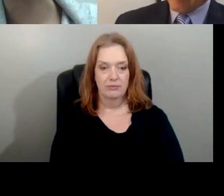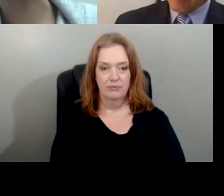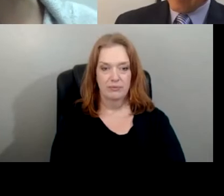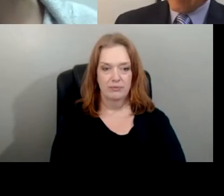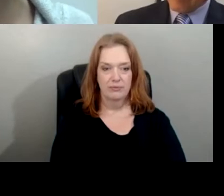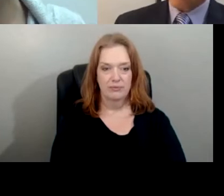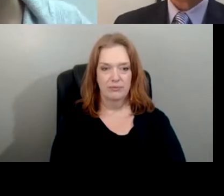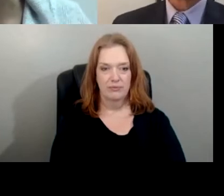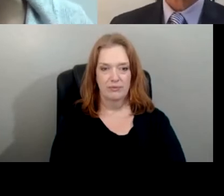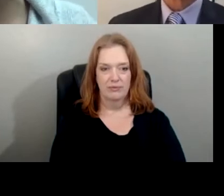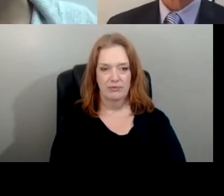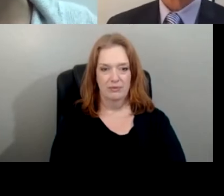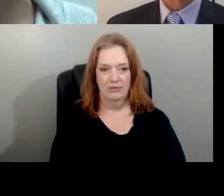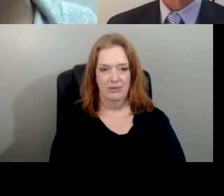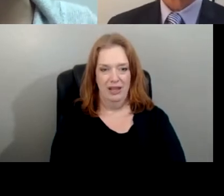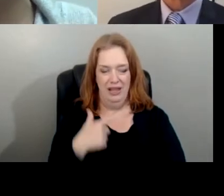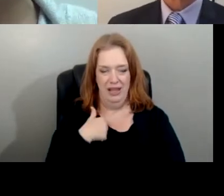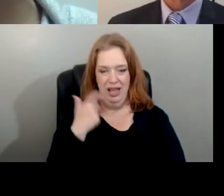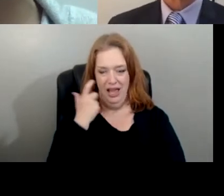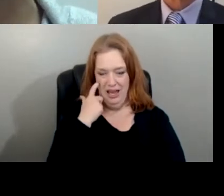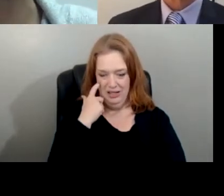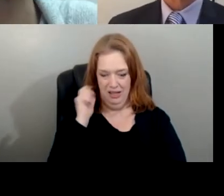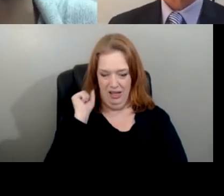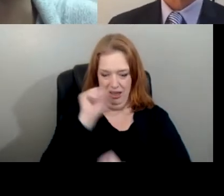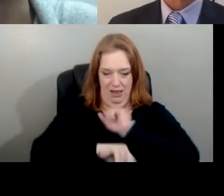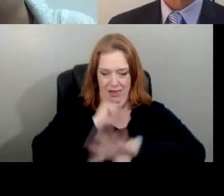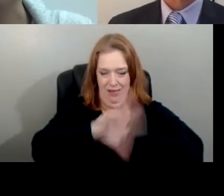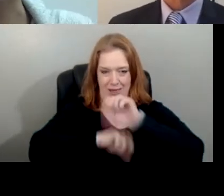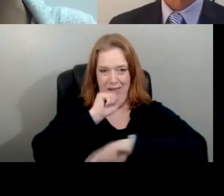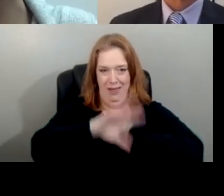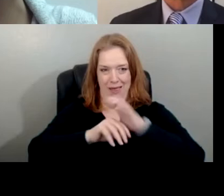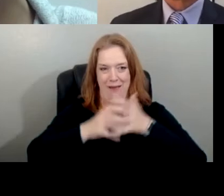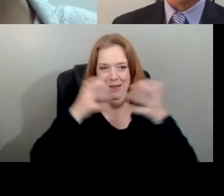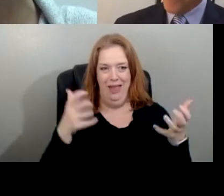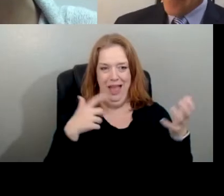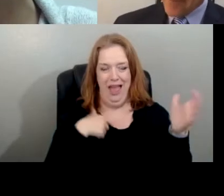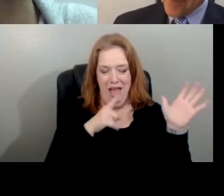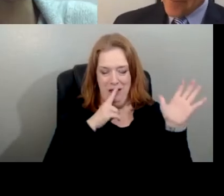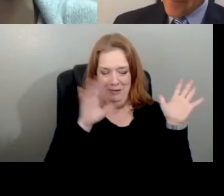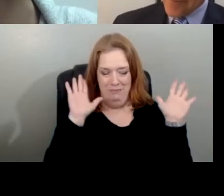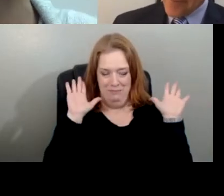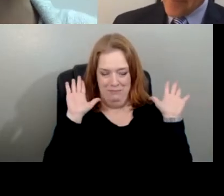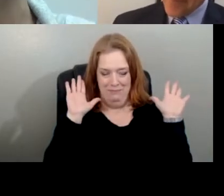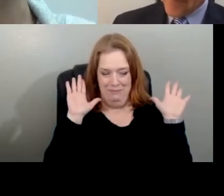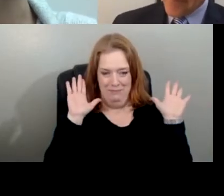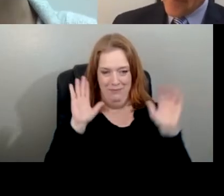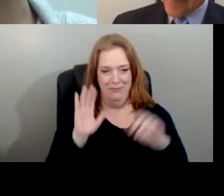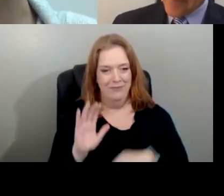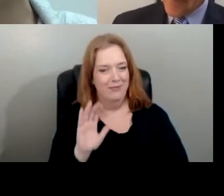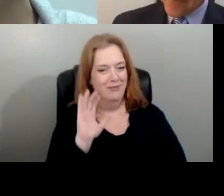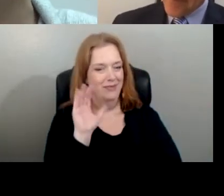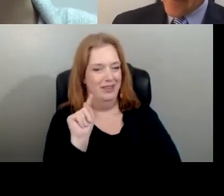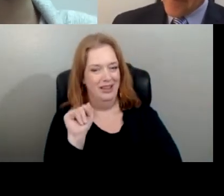off there because I just kind of overloaded a lot. No, that was a very robust presentation,